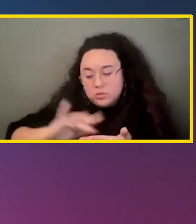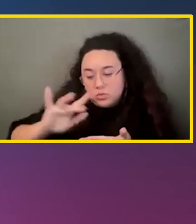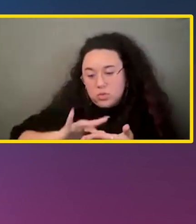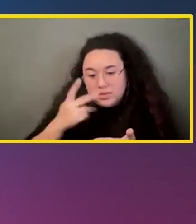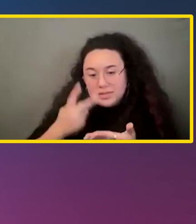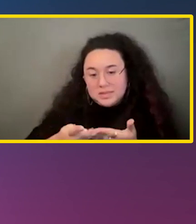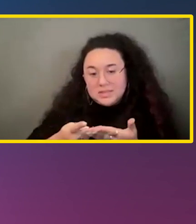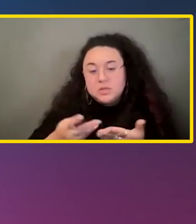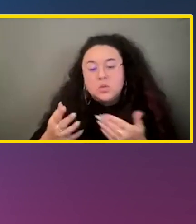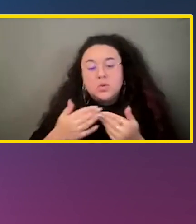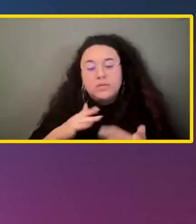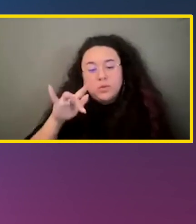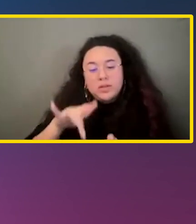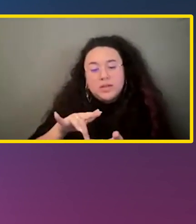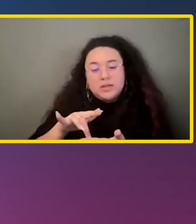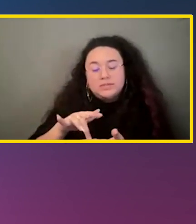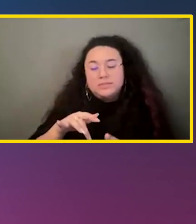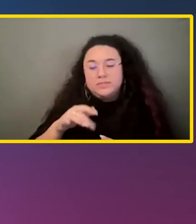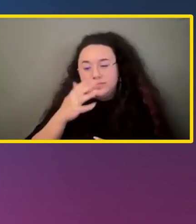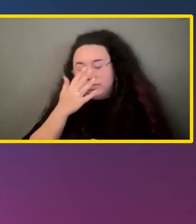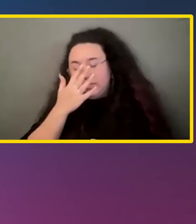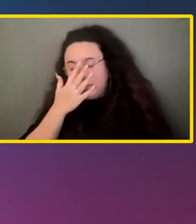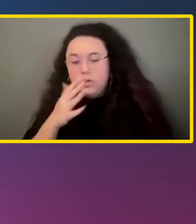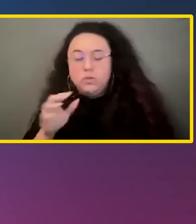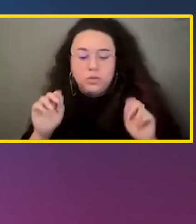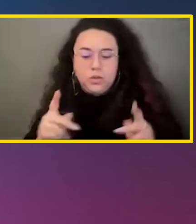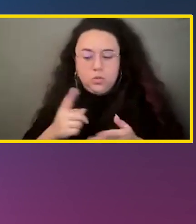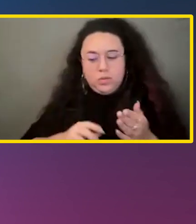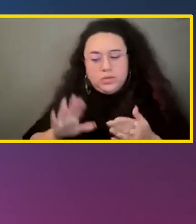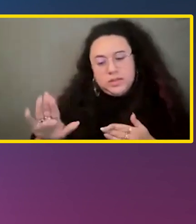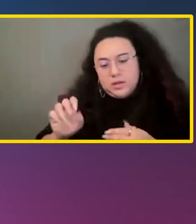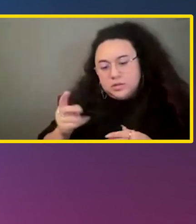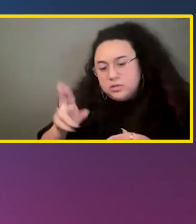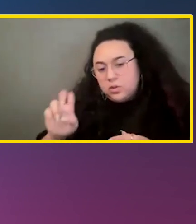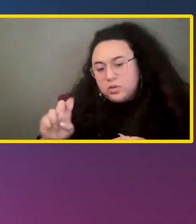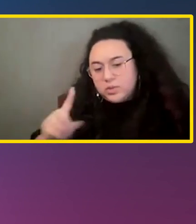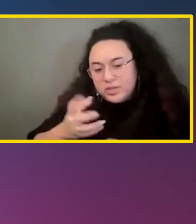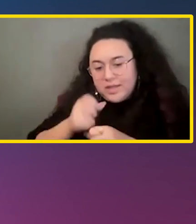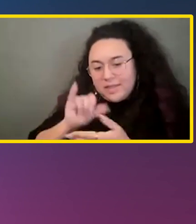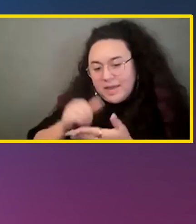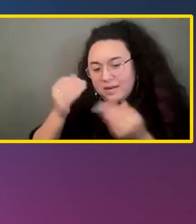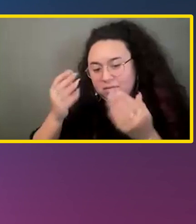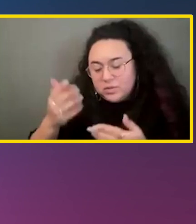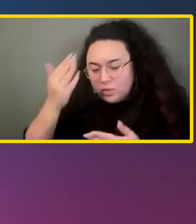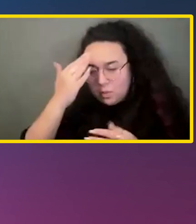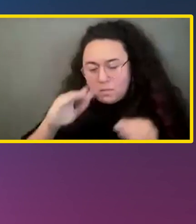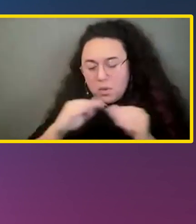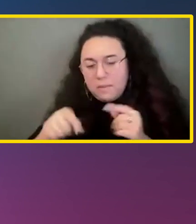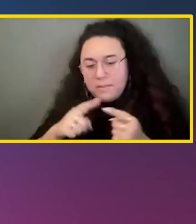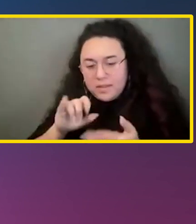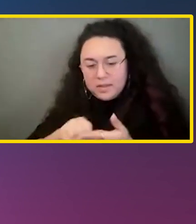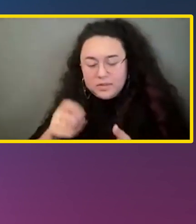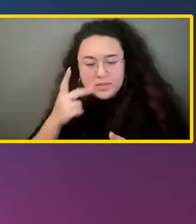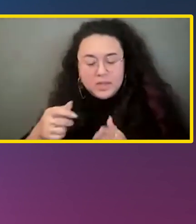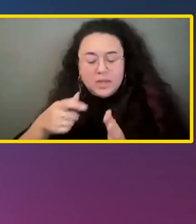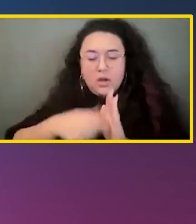scroll, whatever you click on, asking, okay, what was their source? So if there's something you want to know more about and you see an article